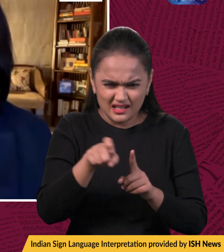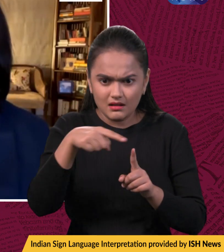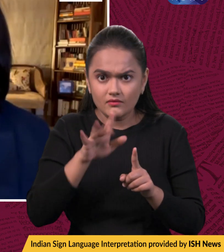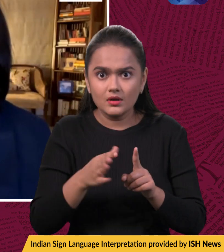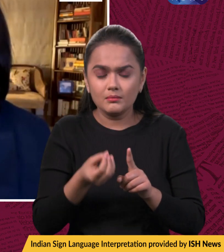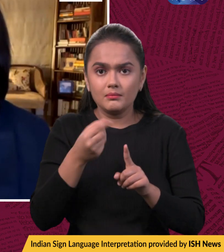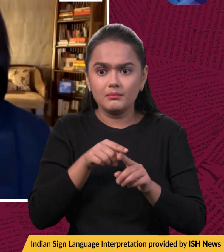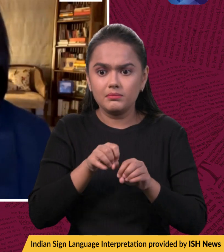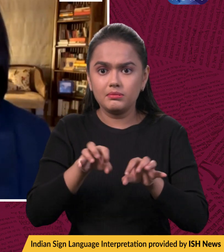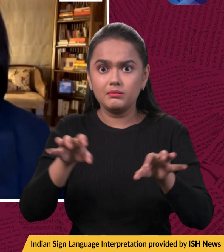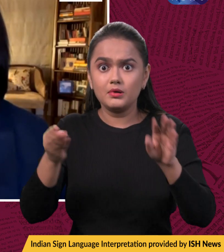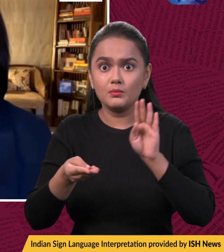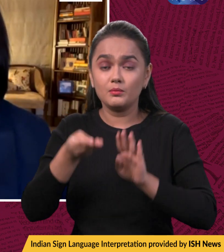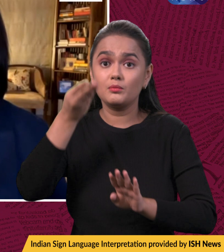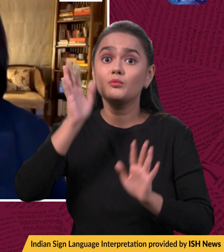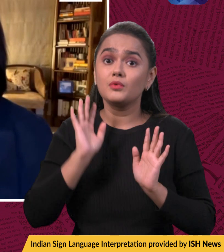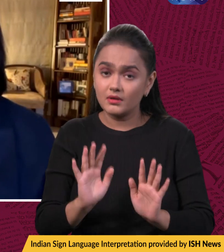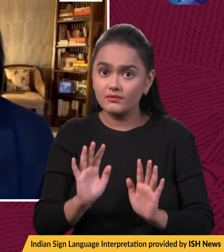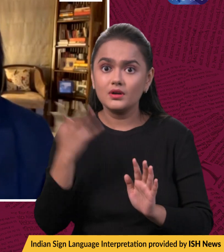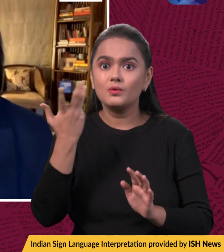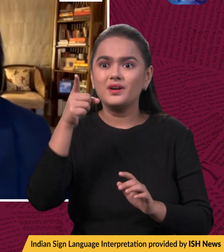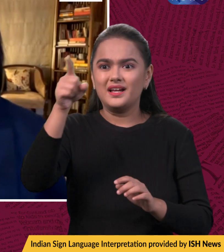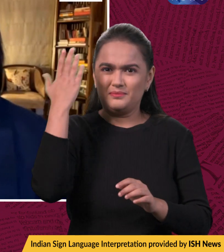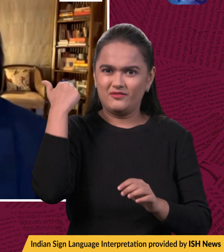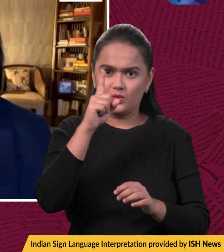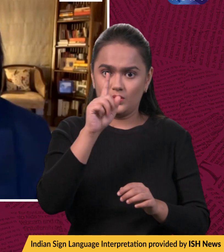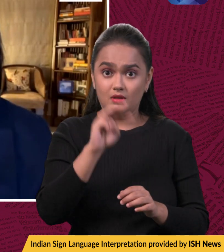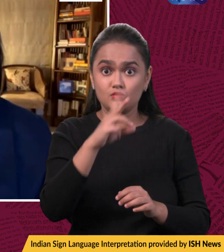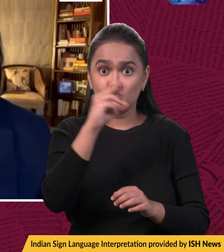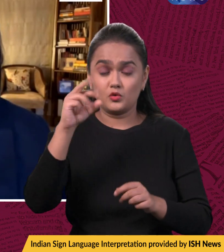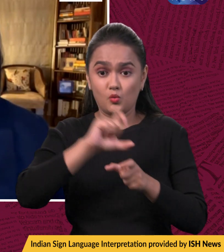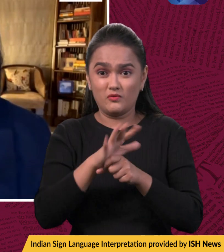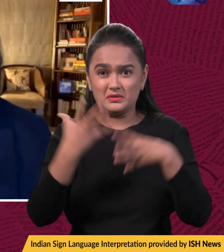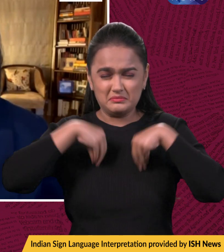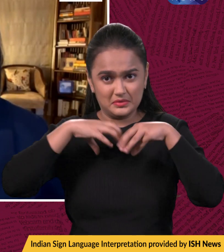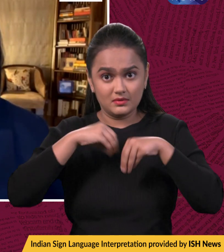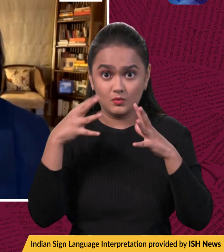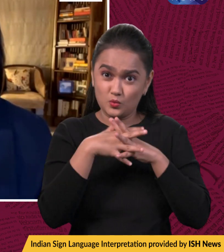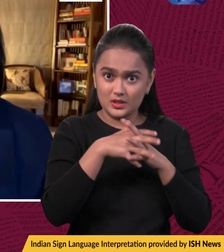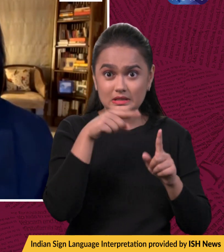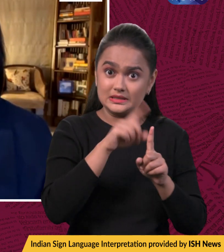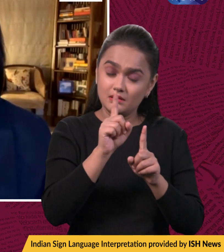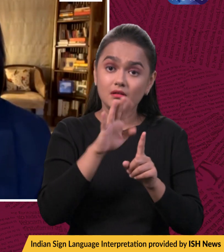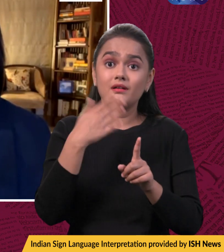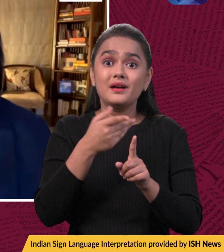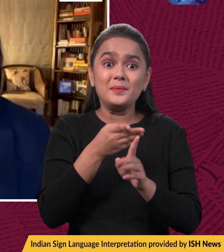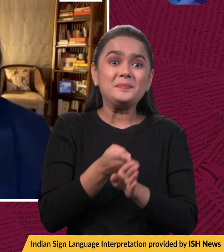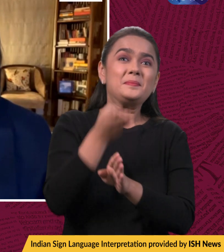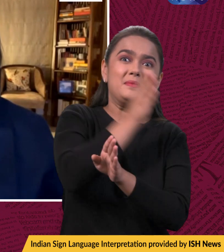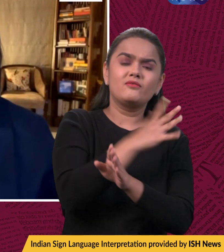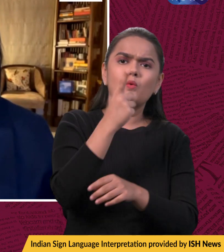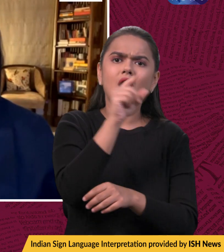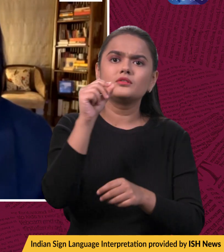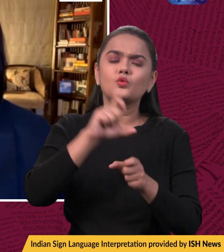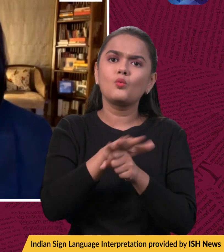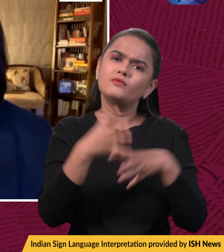the exponential increase in reported cases recently. This comes after the country reported 1,200 COVID cases on Wednesday alone,